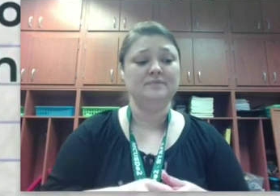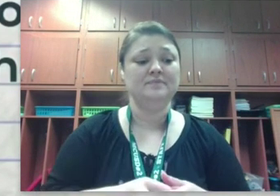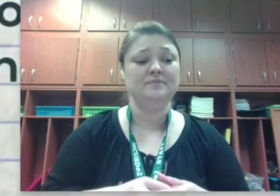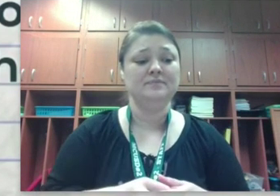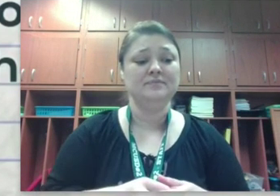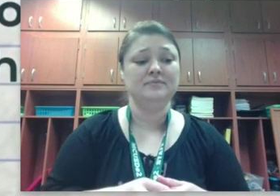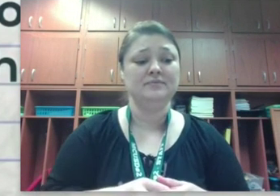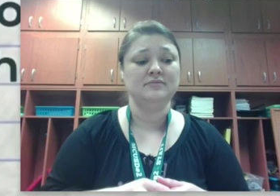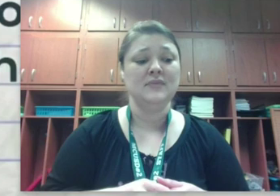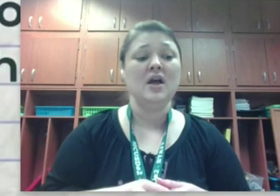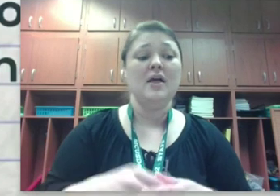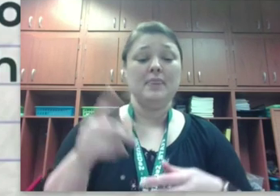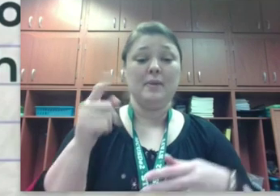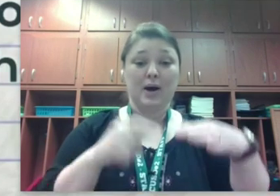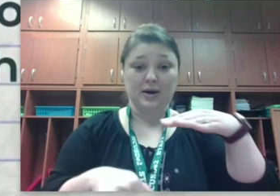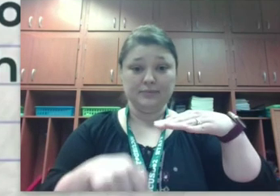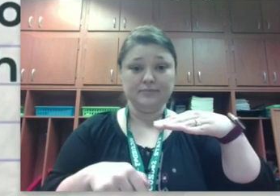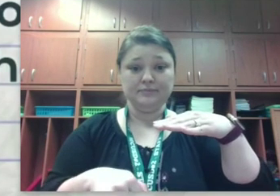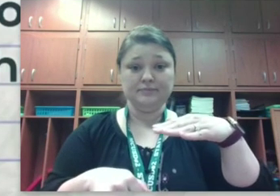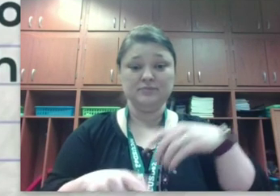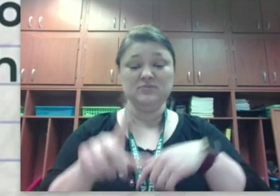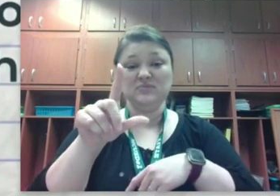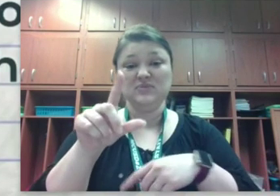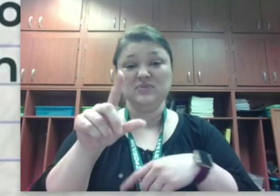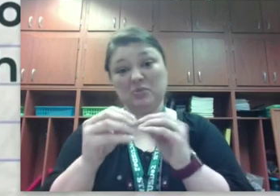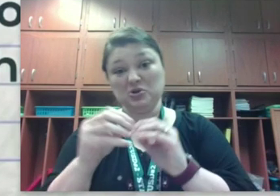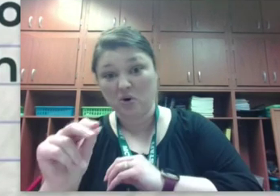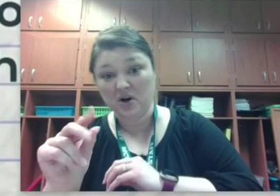be? The bottom,